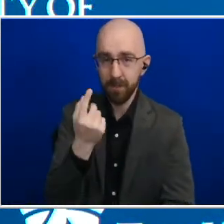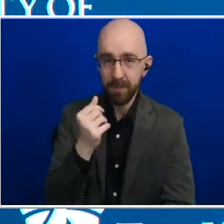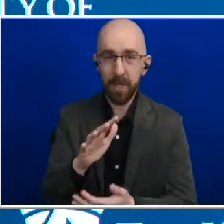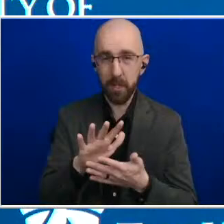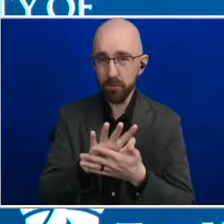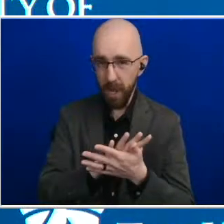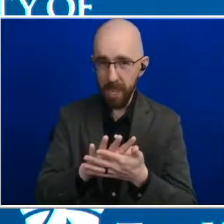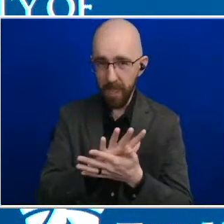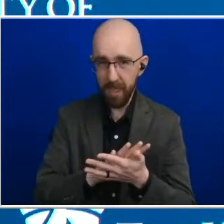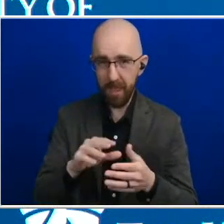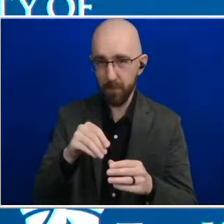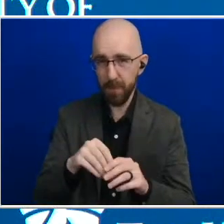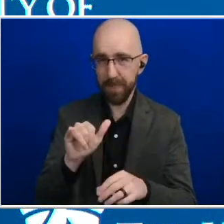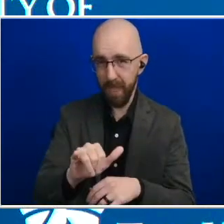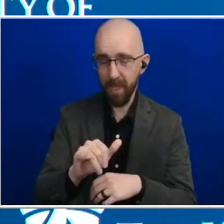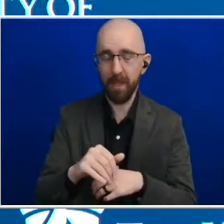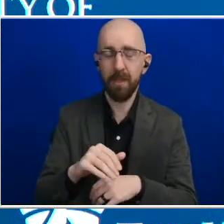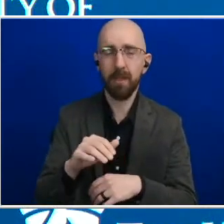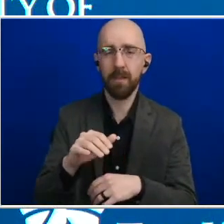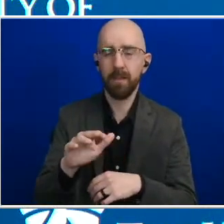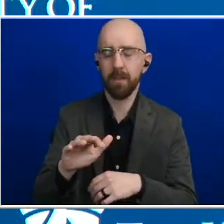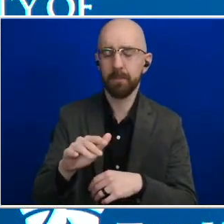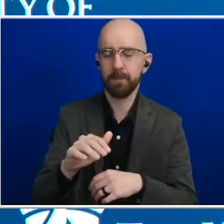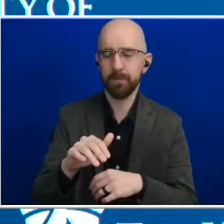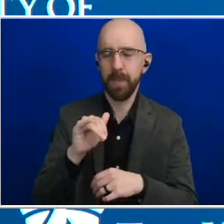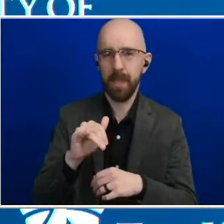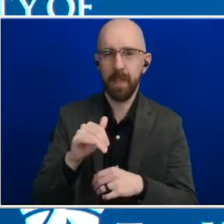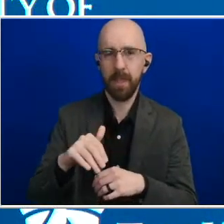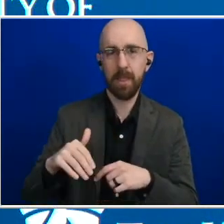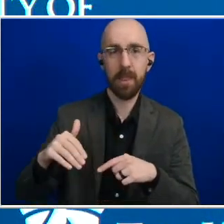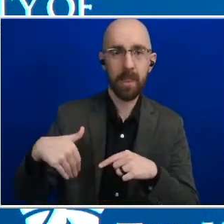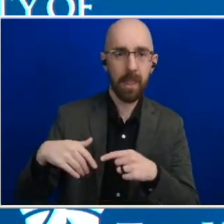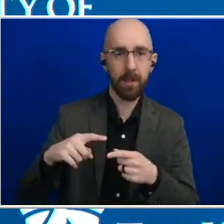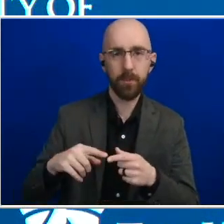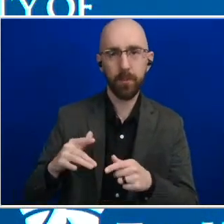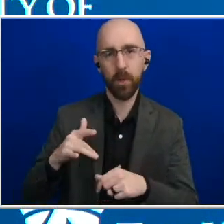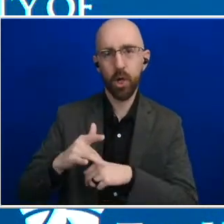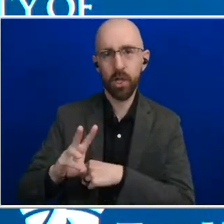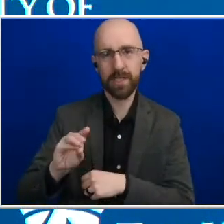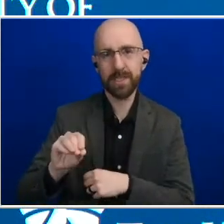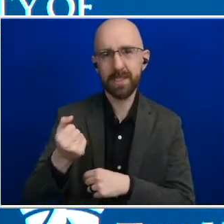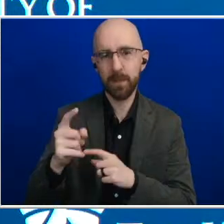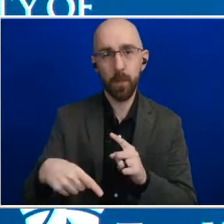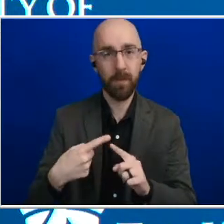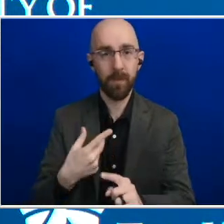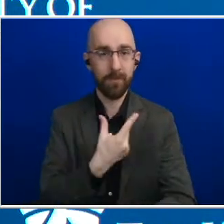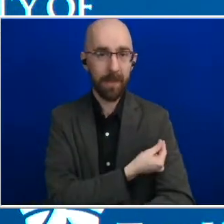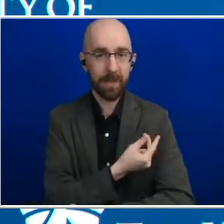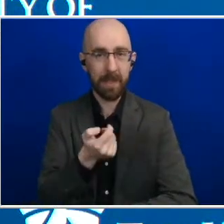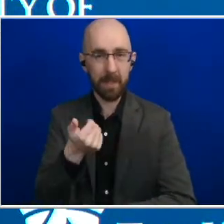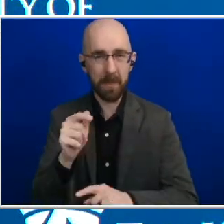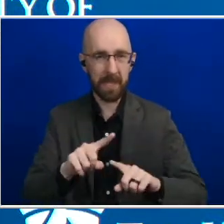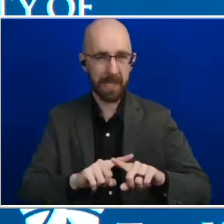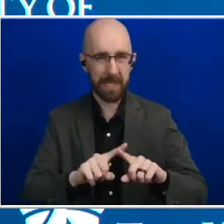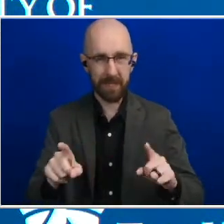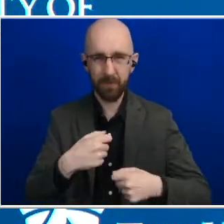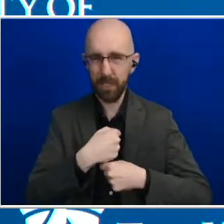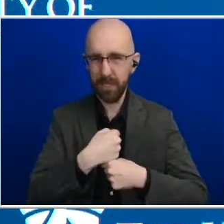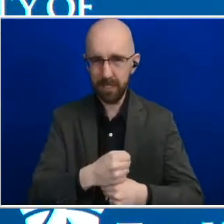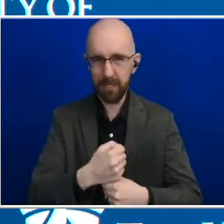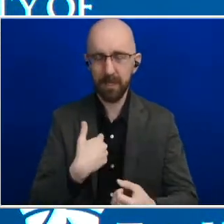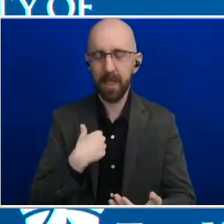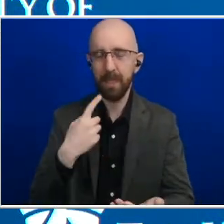there for that late to early 60s period when the vaccine was a little bit different. I just think in